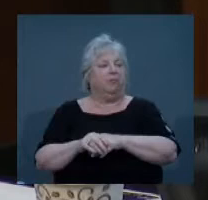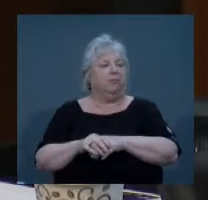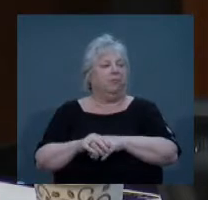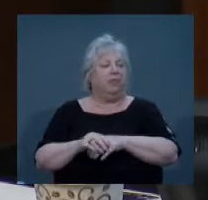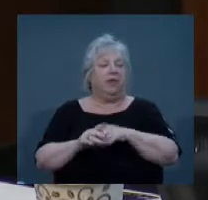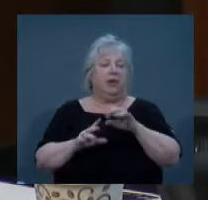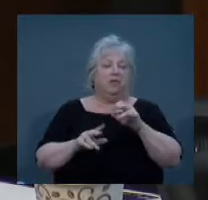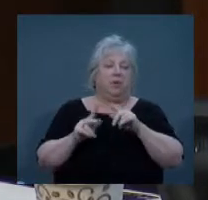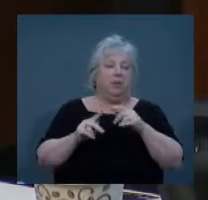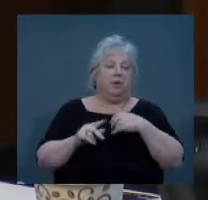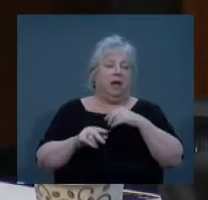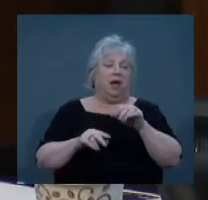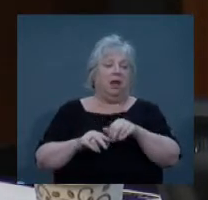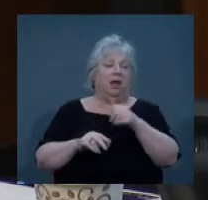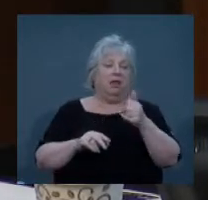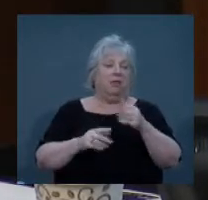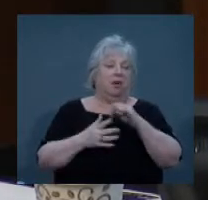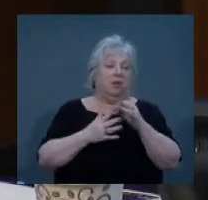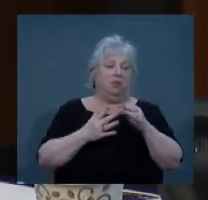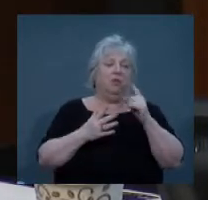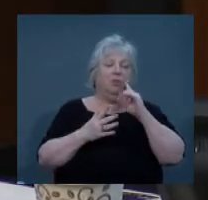alternatives, they would utilize them by now.